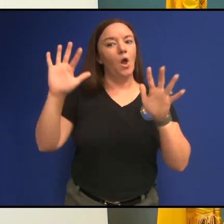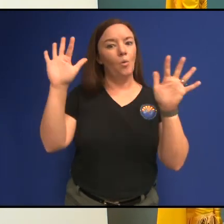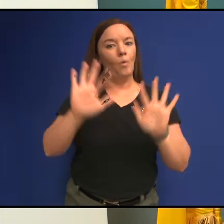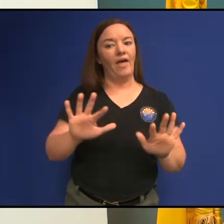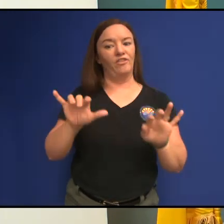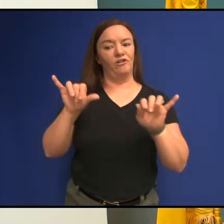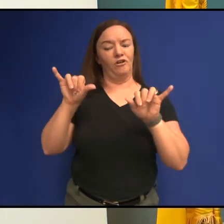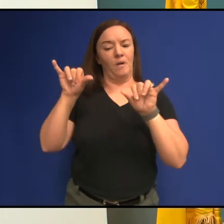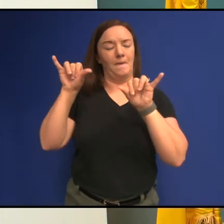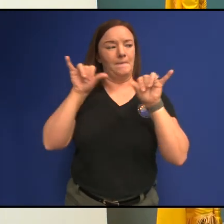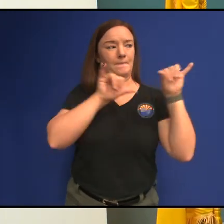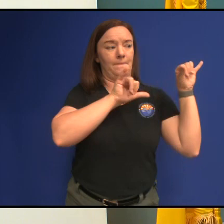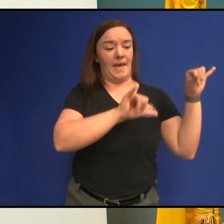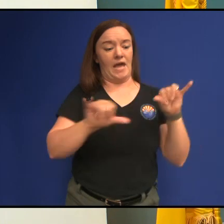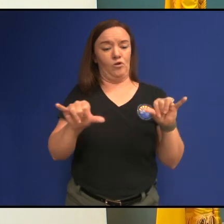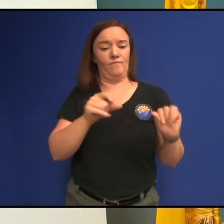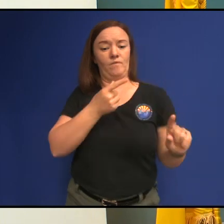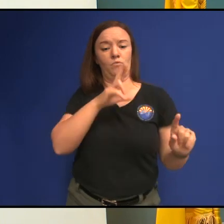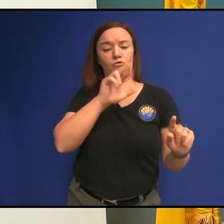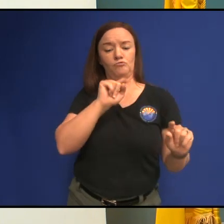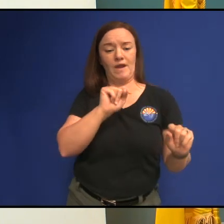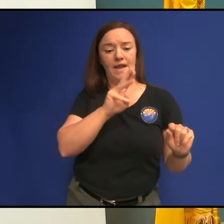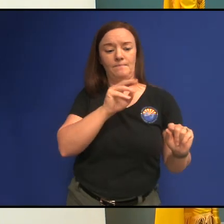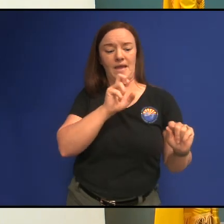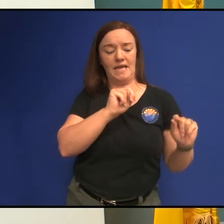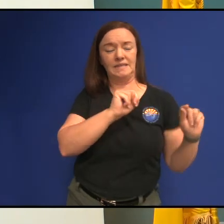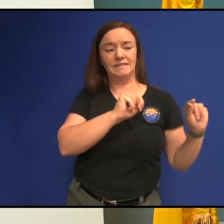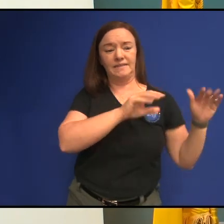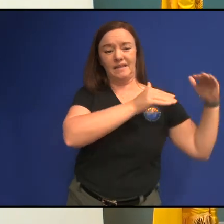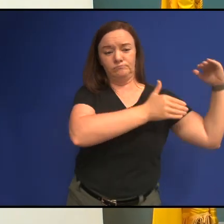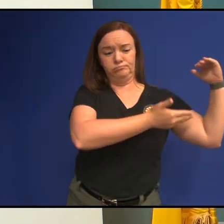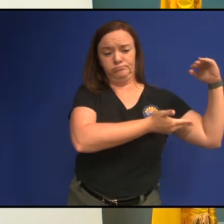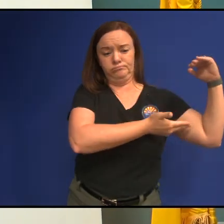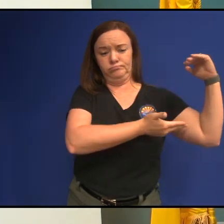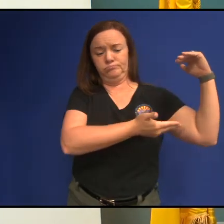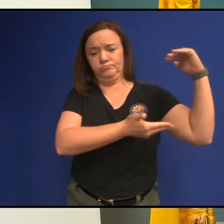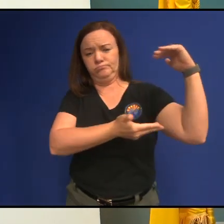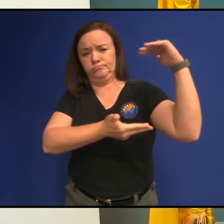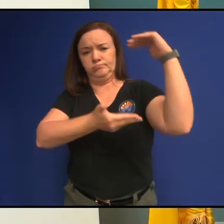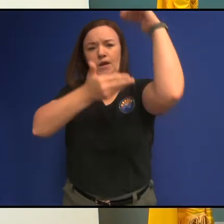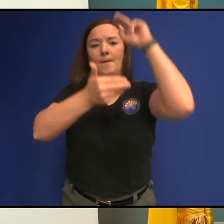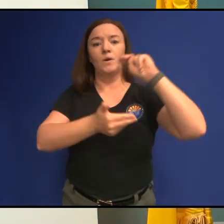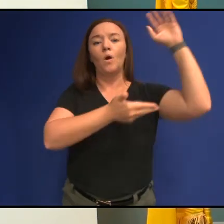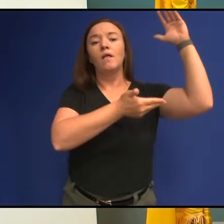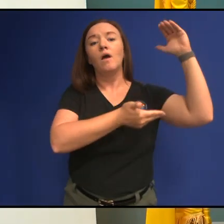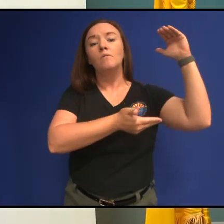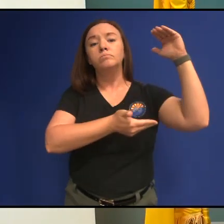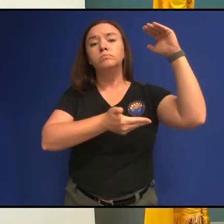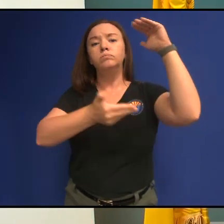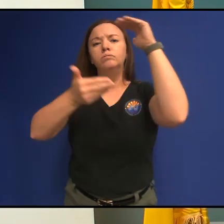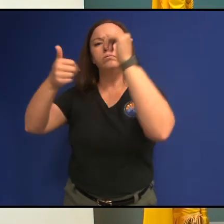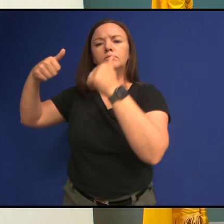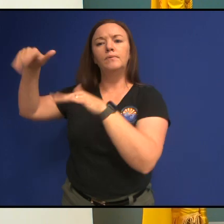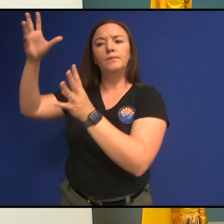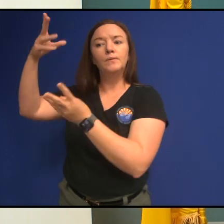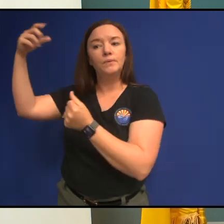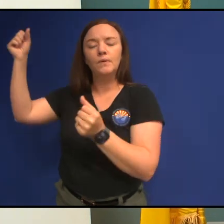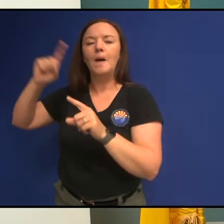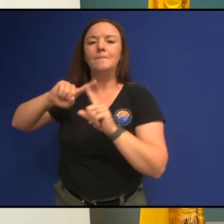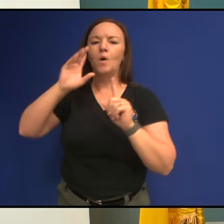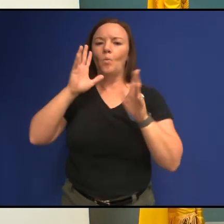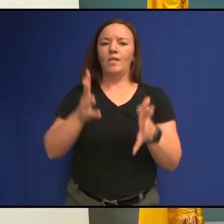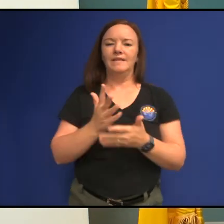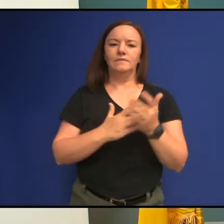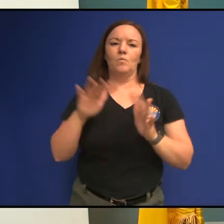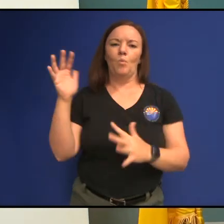across the Great Basin and lifting out north. And on Tuesday, that starts to lift out, and we still have some winds that are going to be left over.